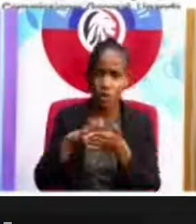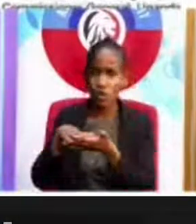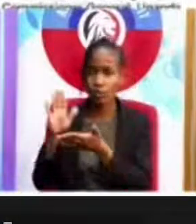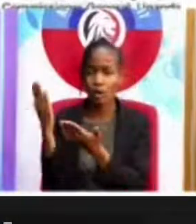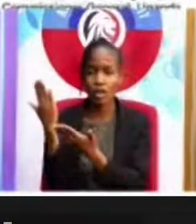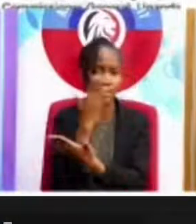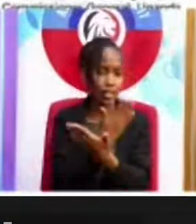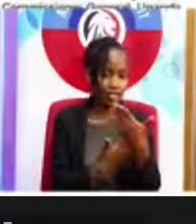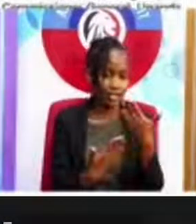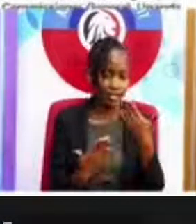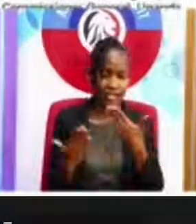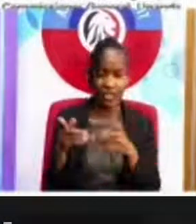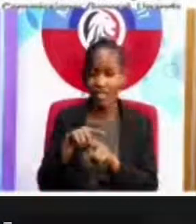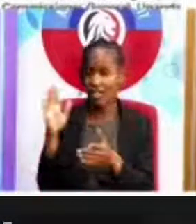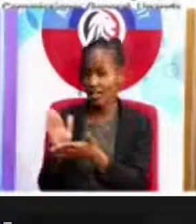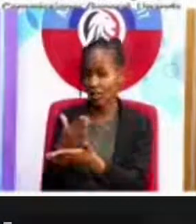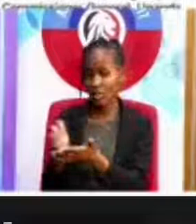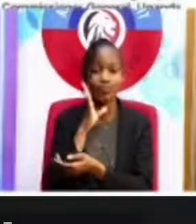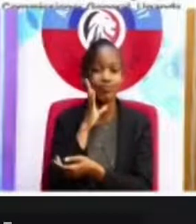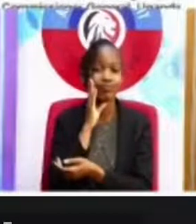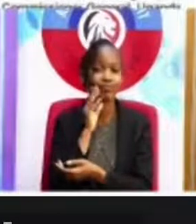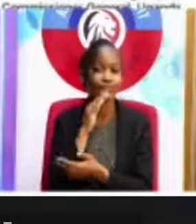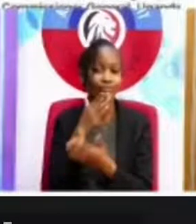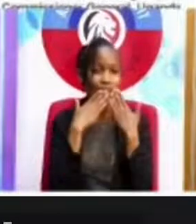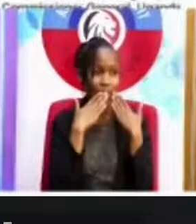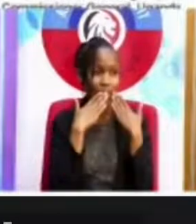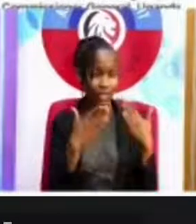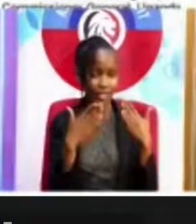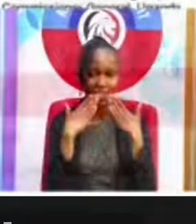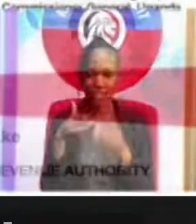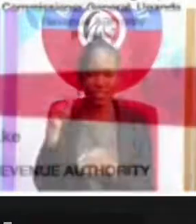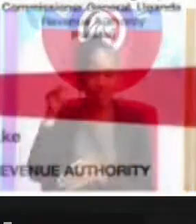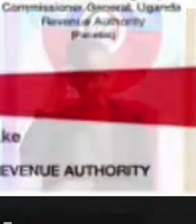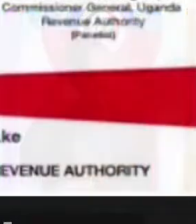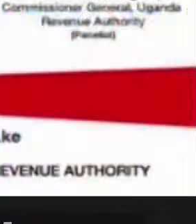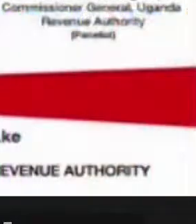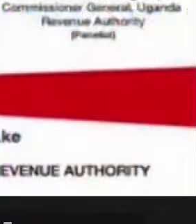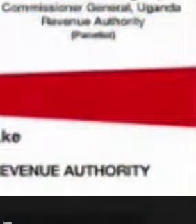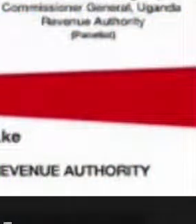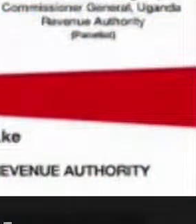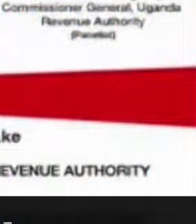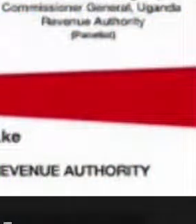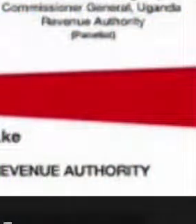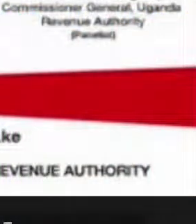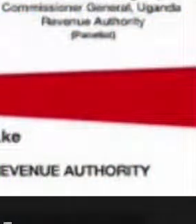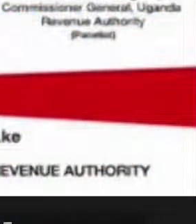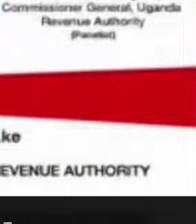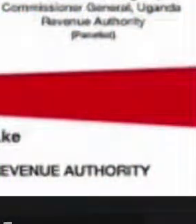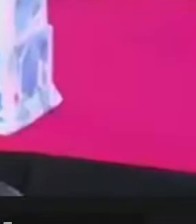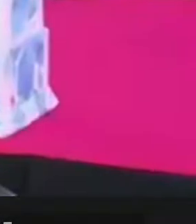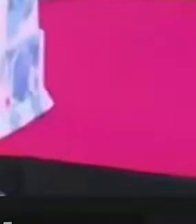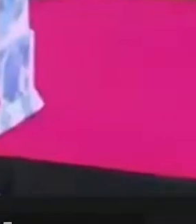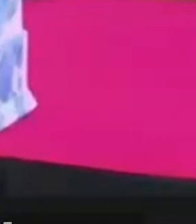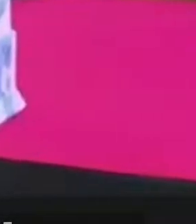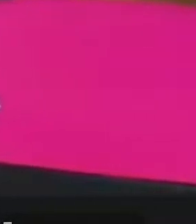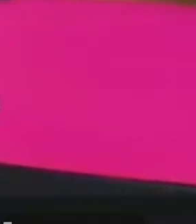of experiences. Thank you so much for listening to me. God bless you. Thank you very much, Mr.